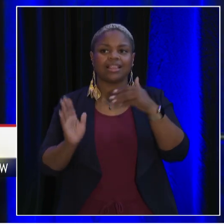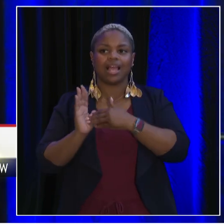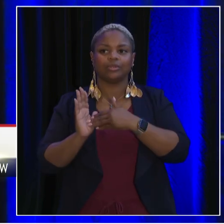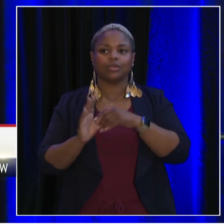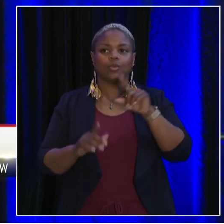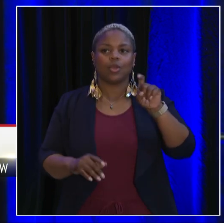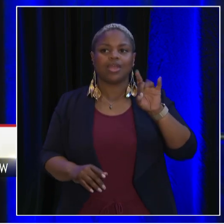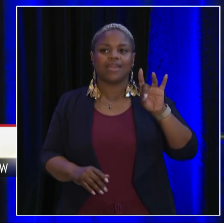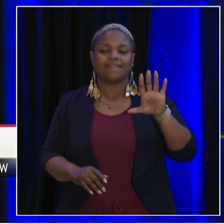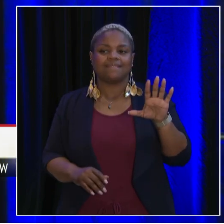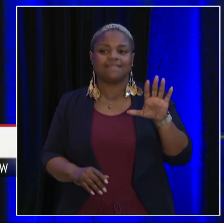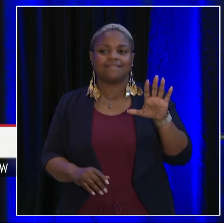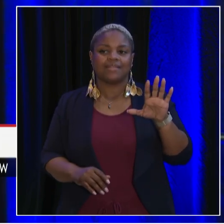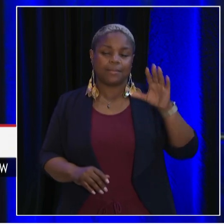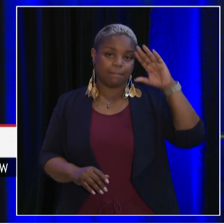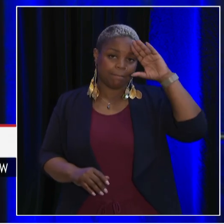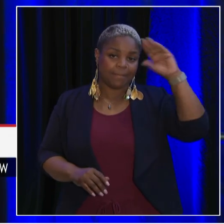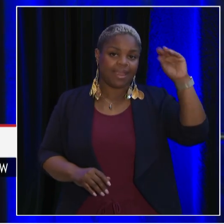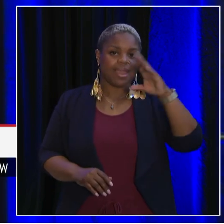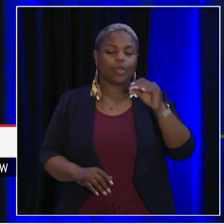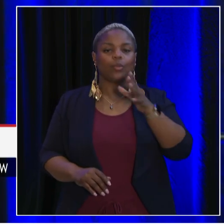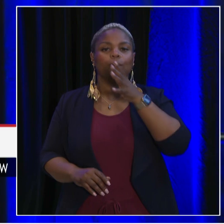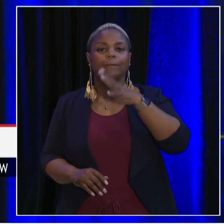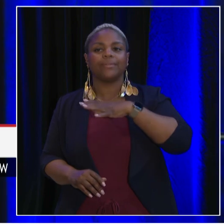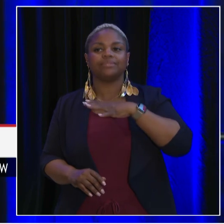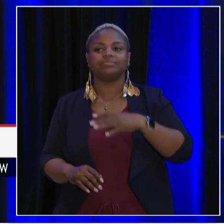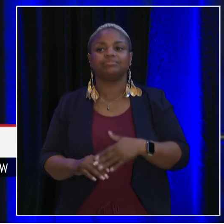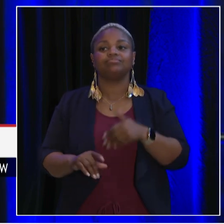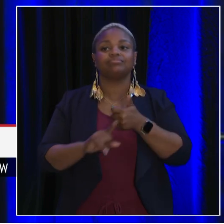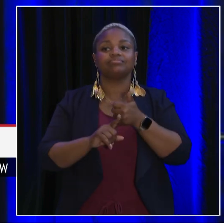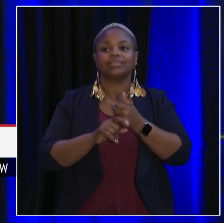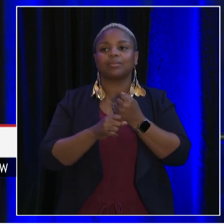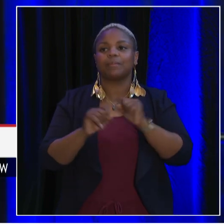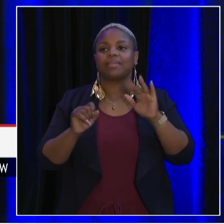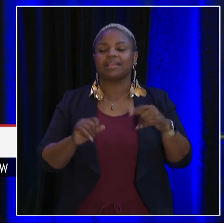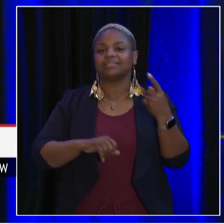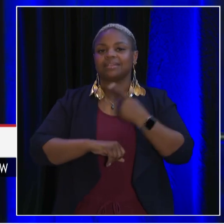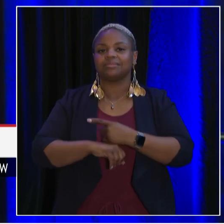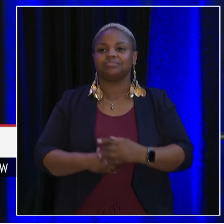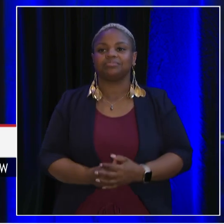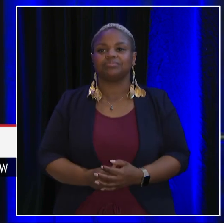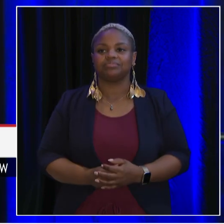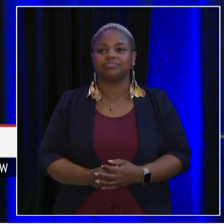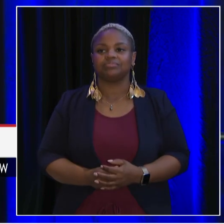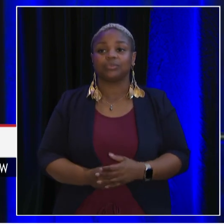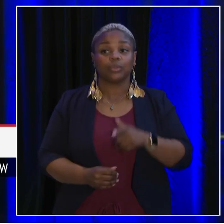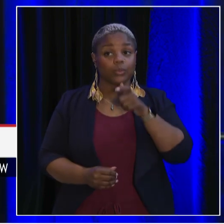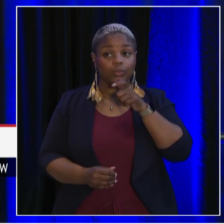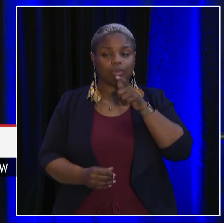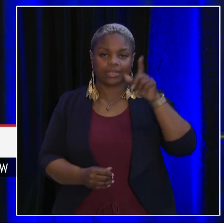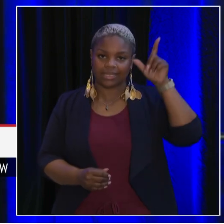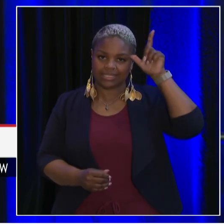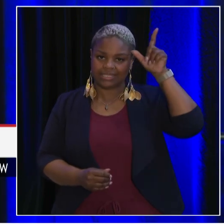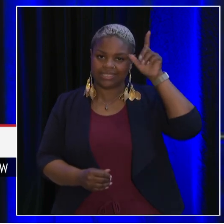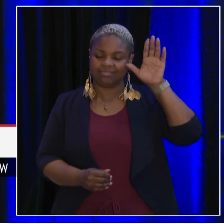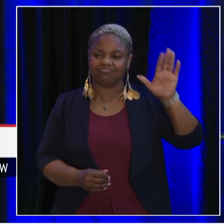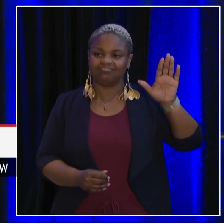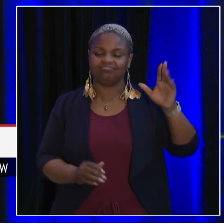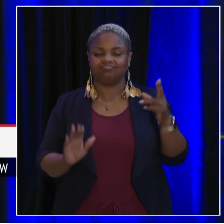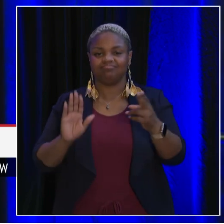3,185 men and women who were emancipated by Abraham Lincoln